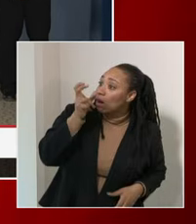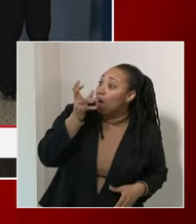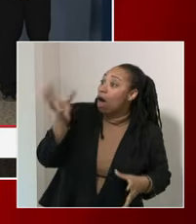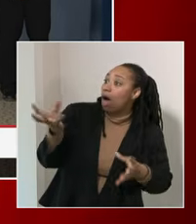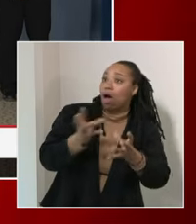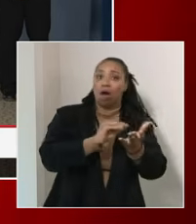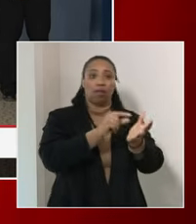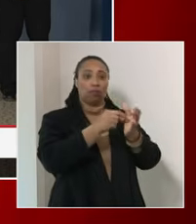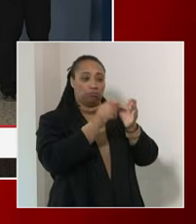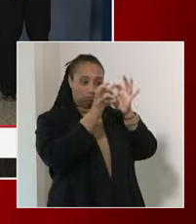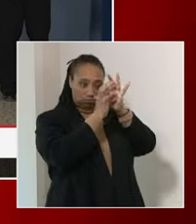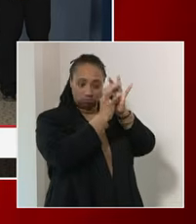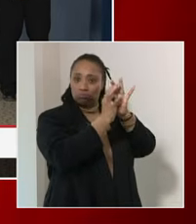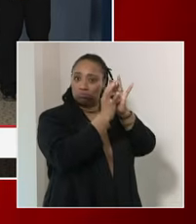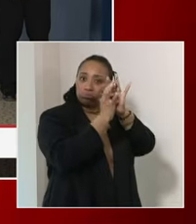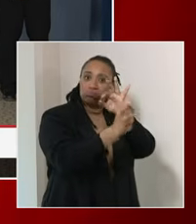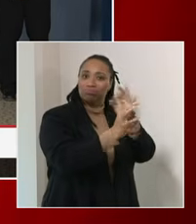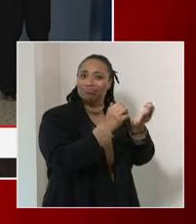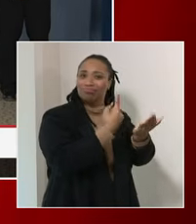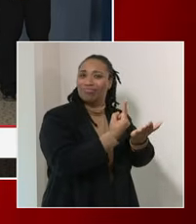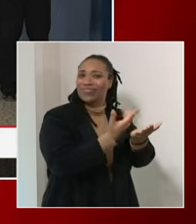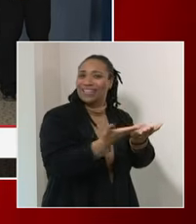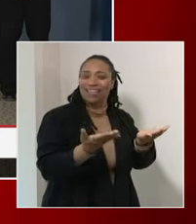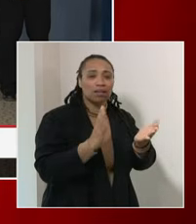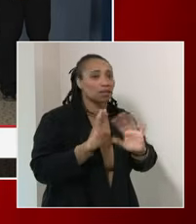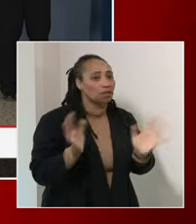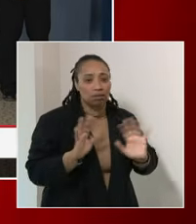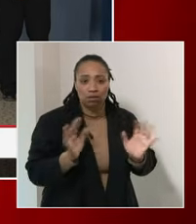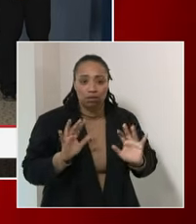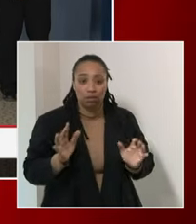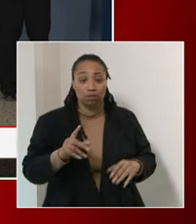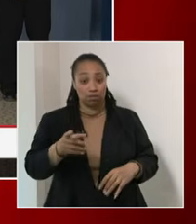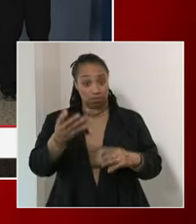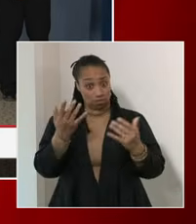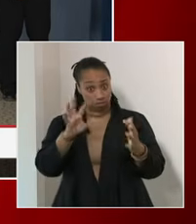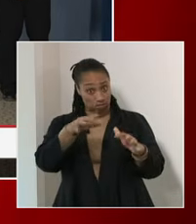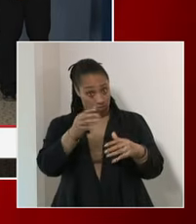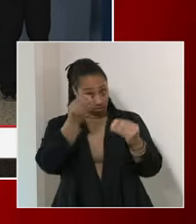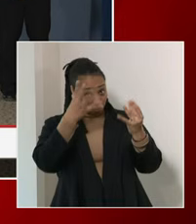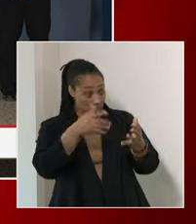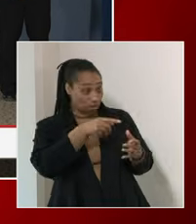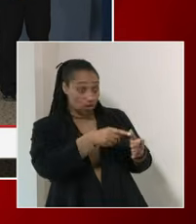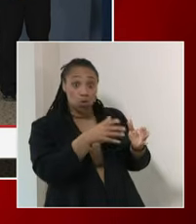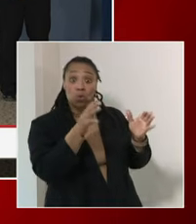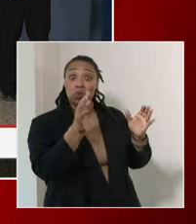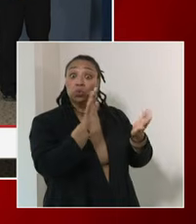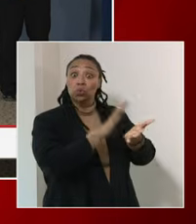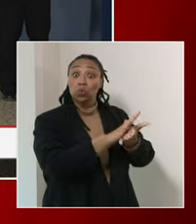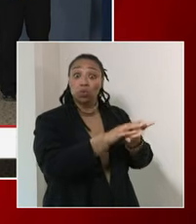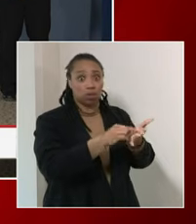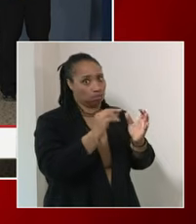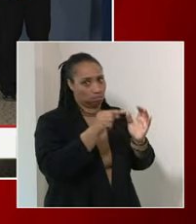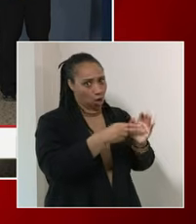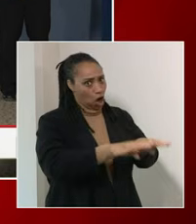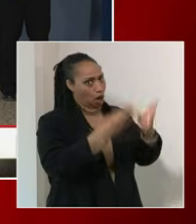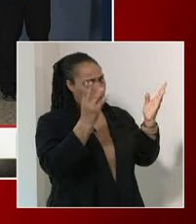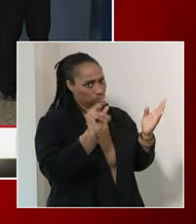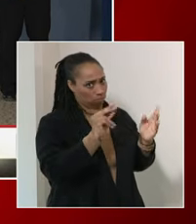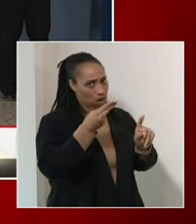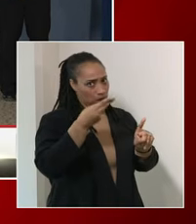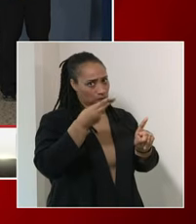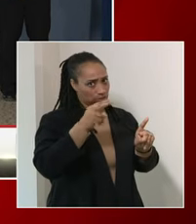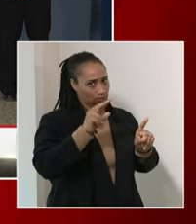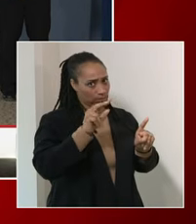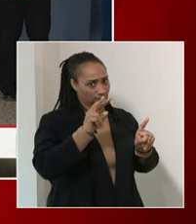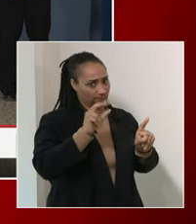full school buildings that have HVAC issues. I can't confirm. I can't confirm as of this press conference. Again,